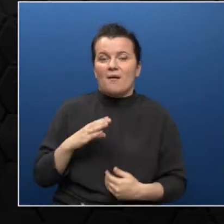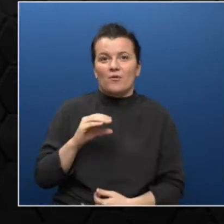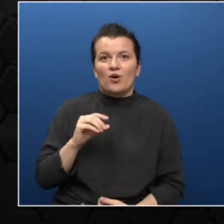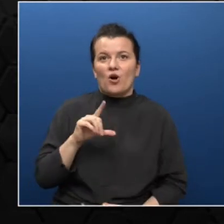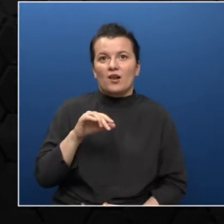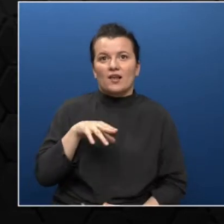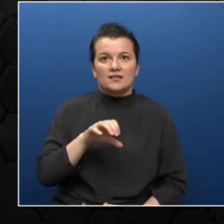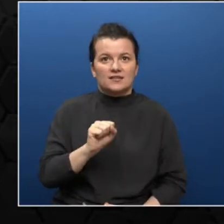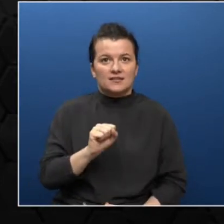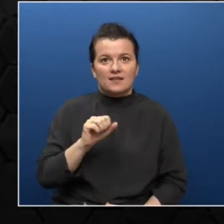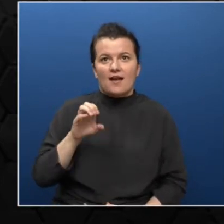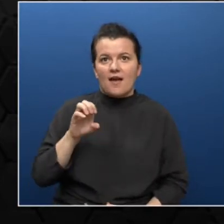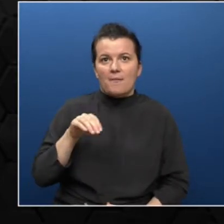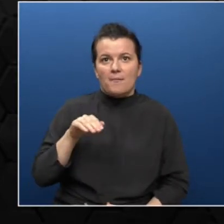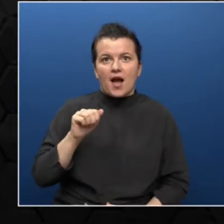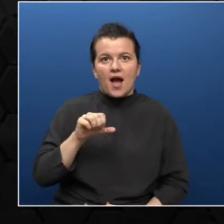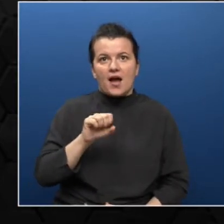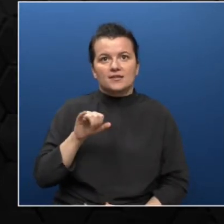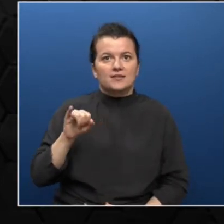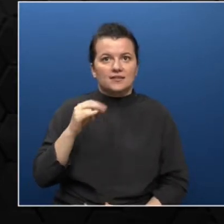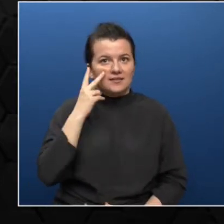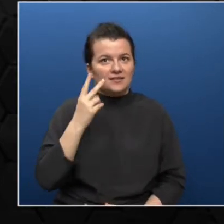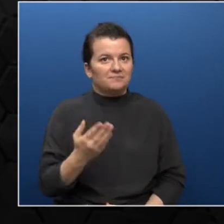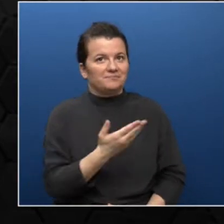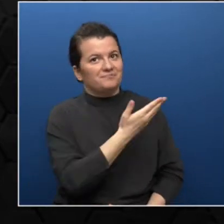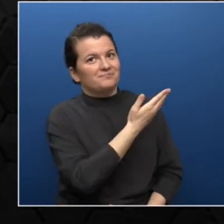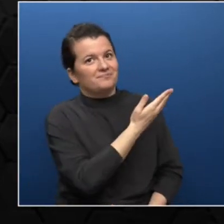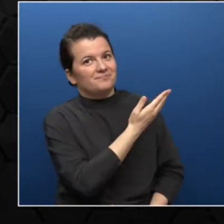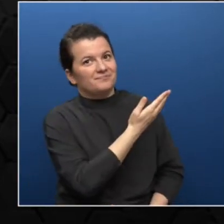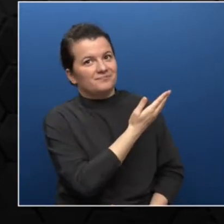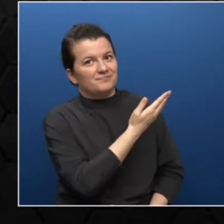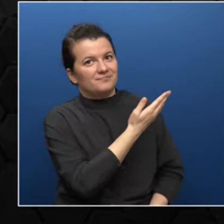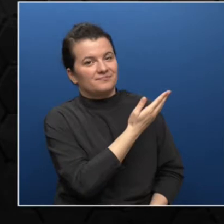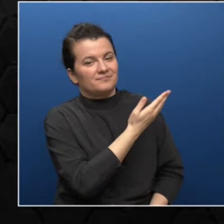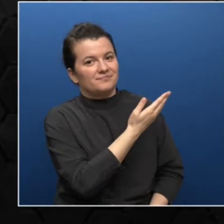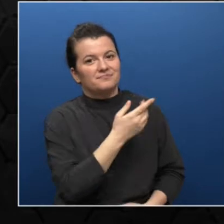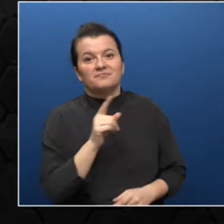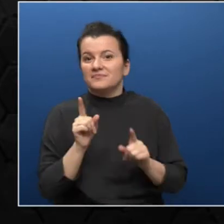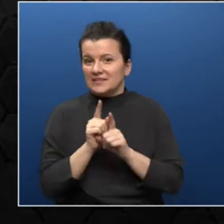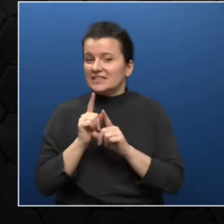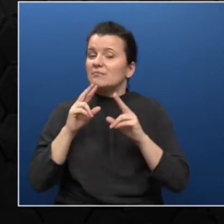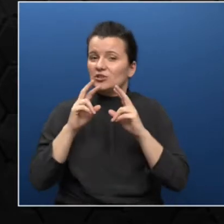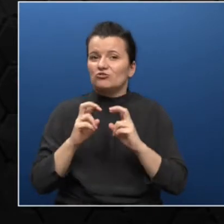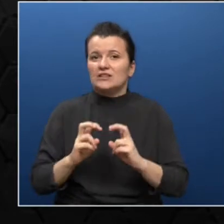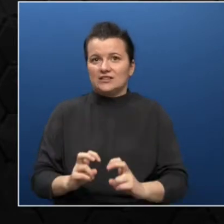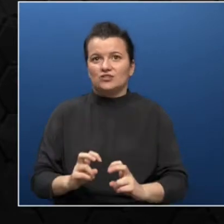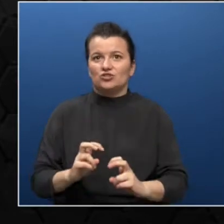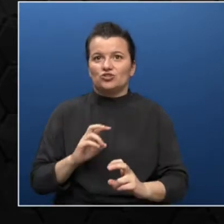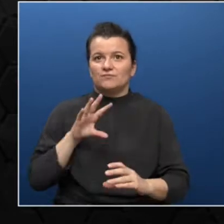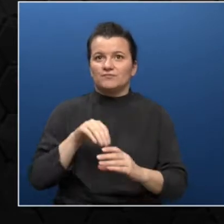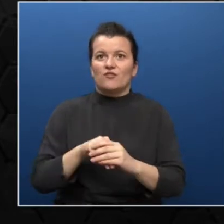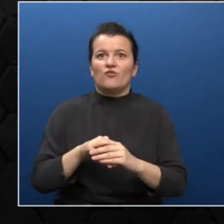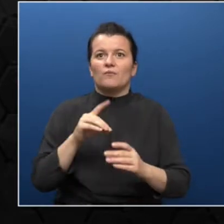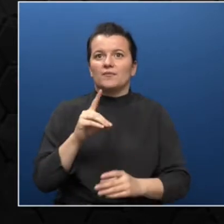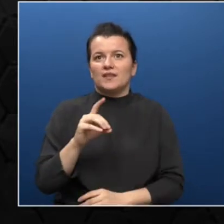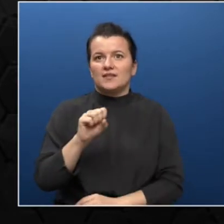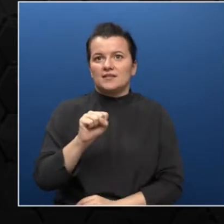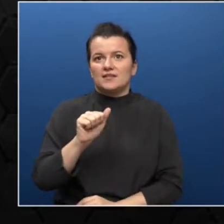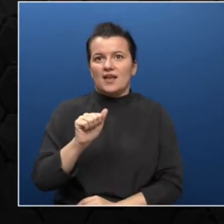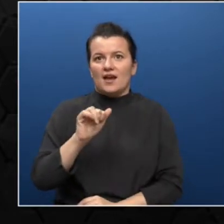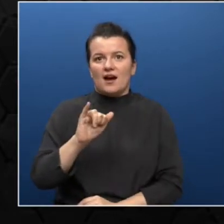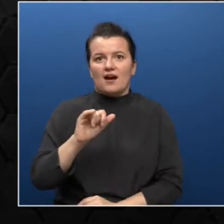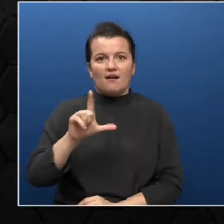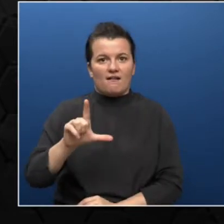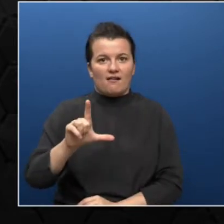at the Center for Data Science and Artificial Intelligence. And this project